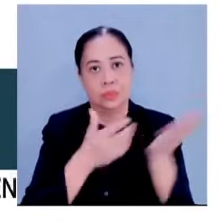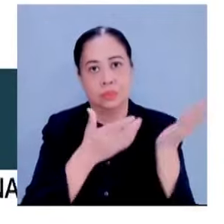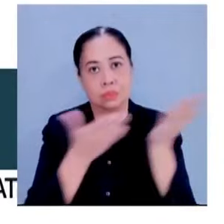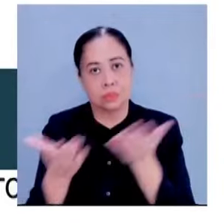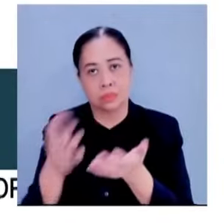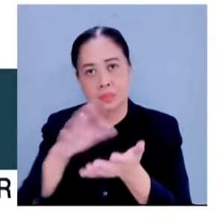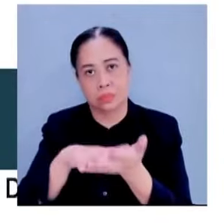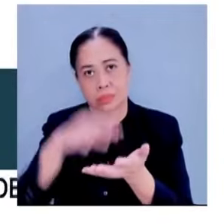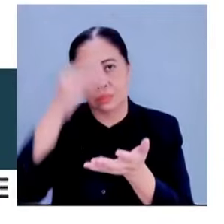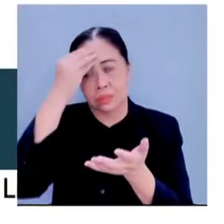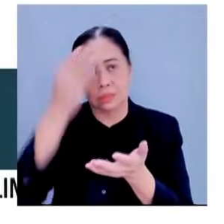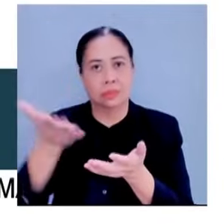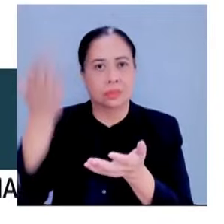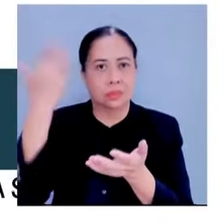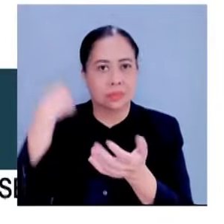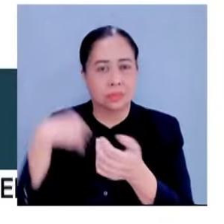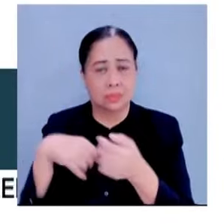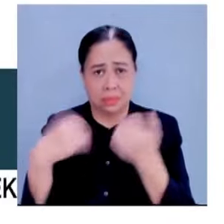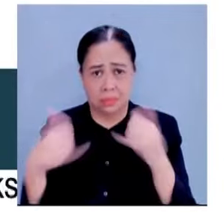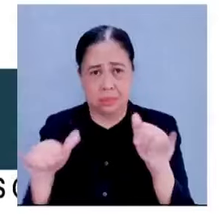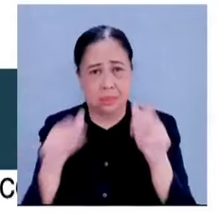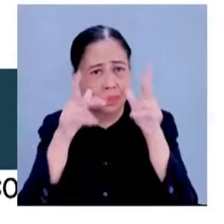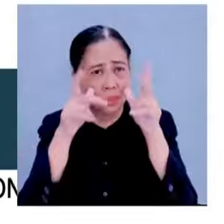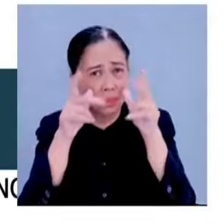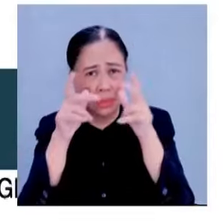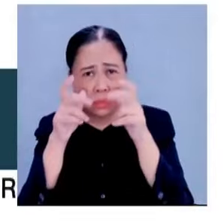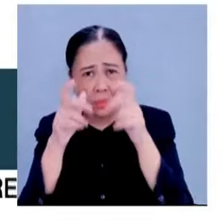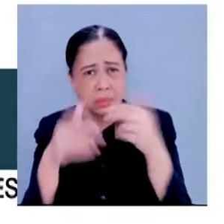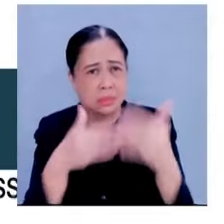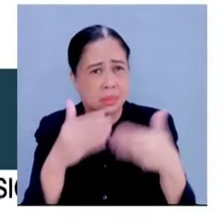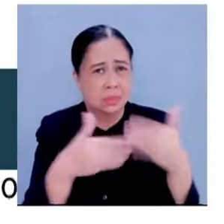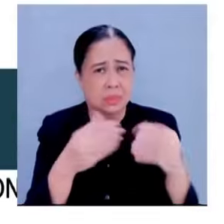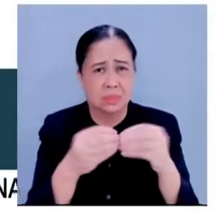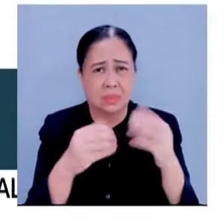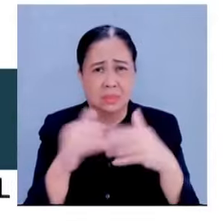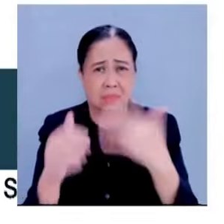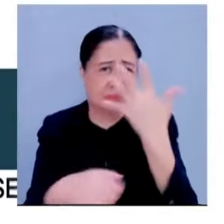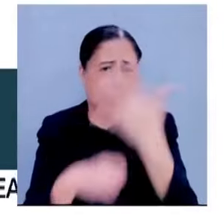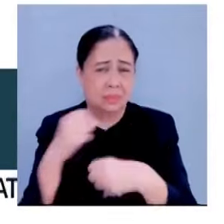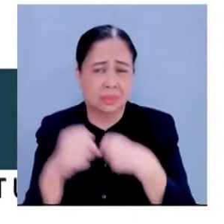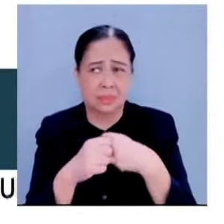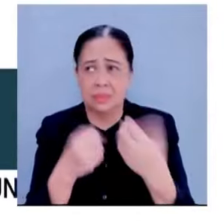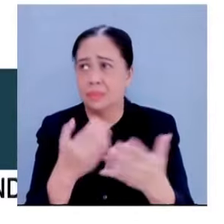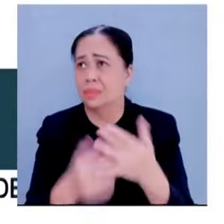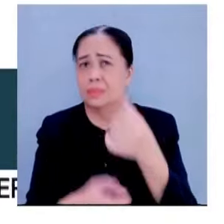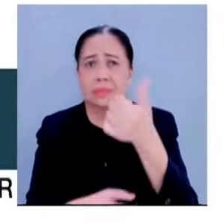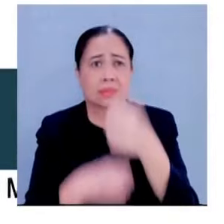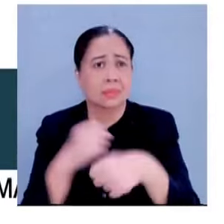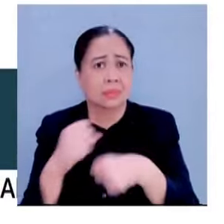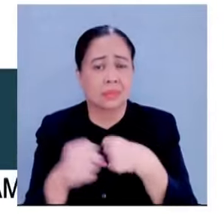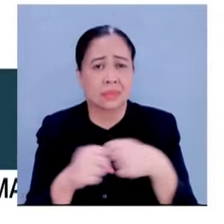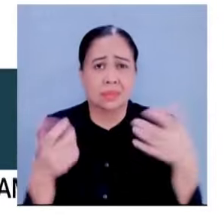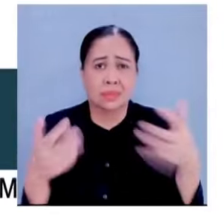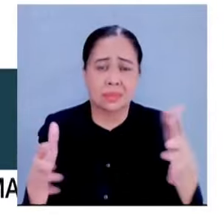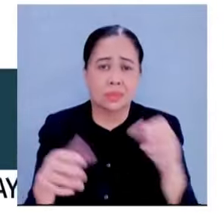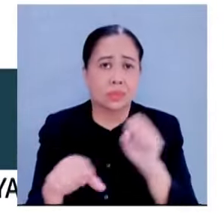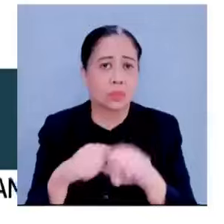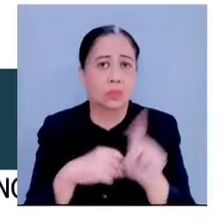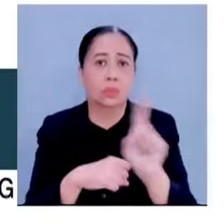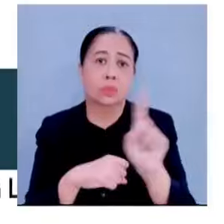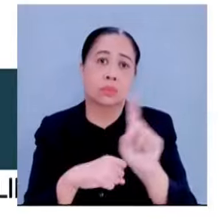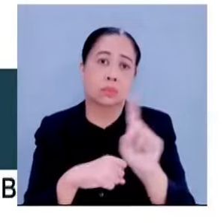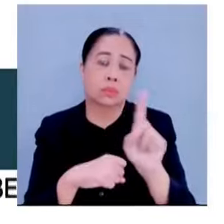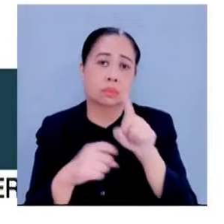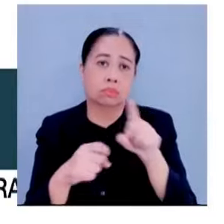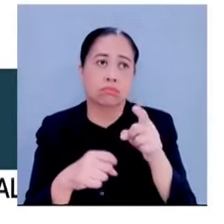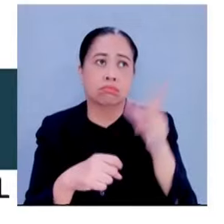the past? This listening tour that you speak of, that's been going on for more than 5 years, close to 10 years already. So what have you